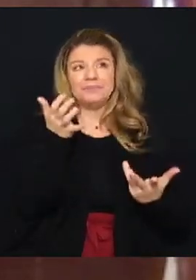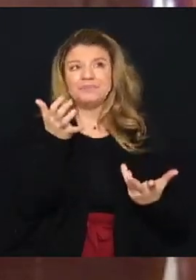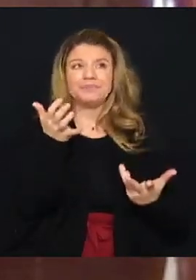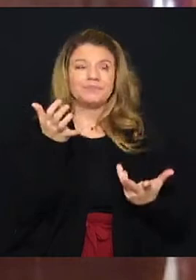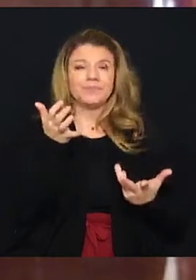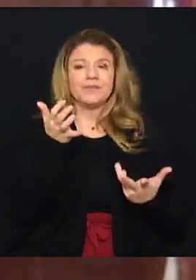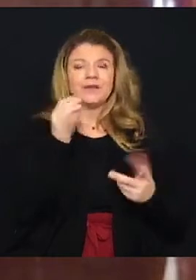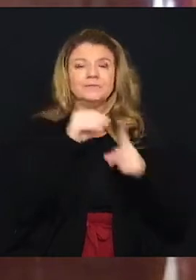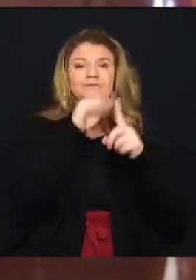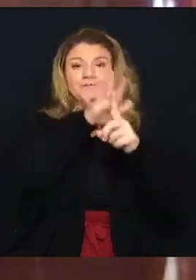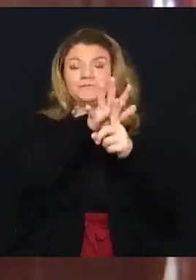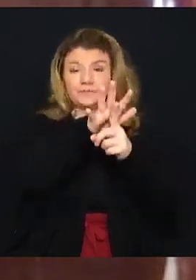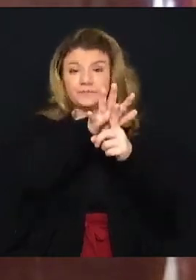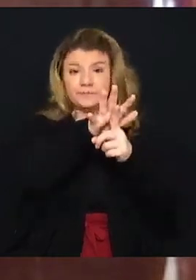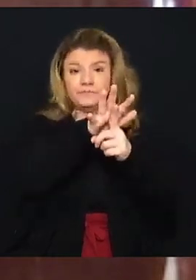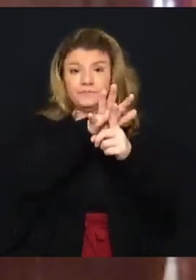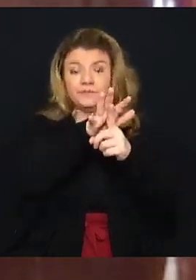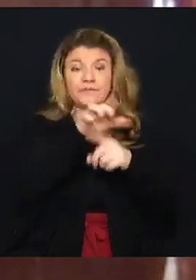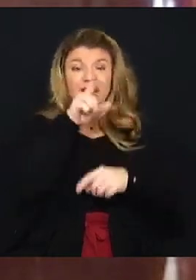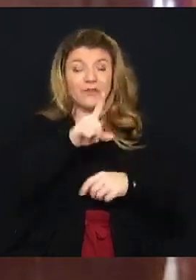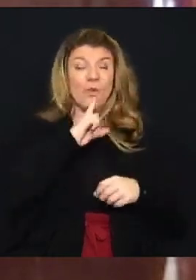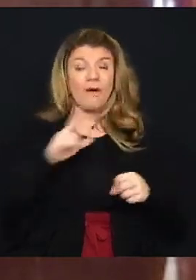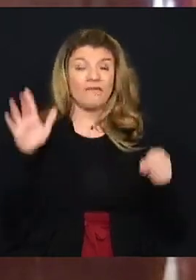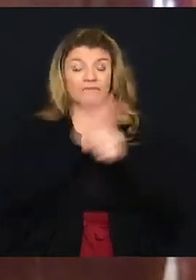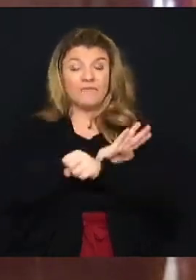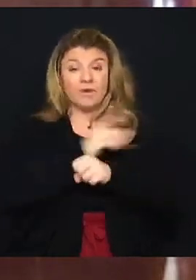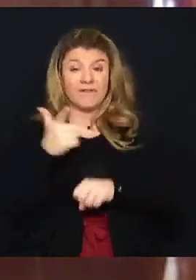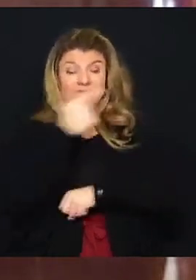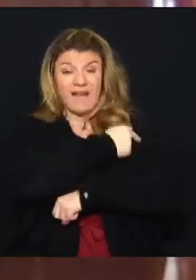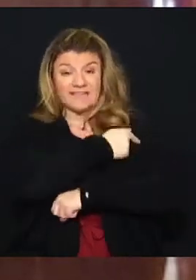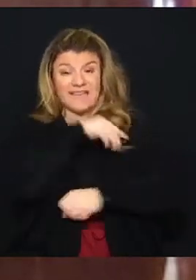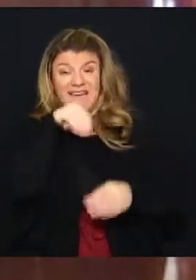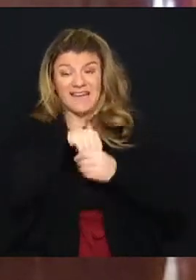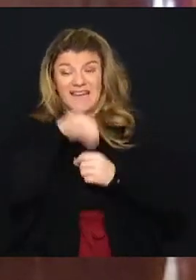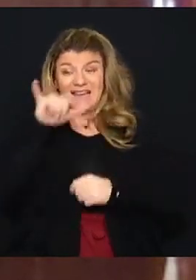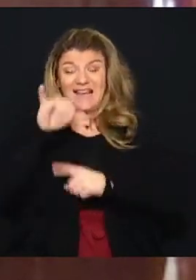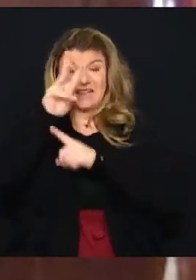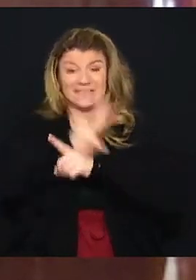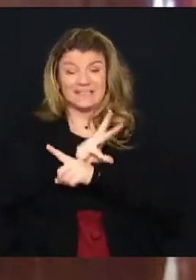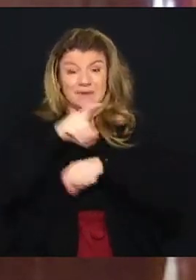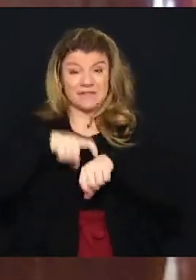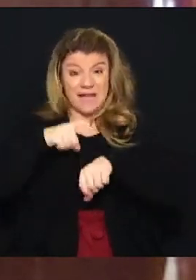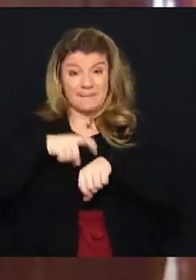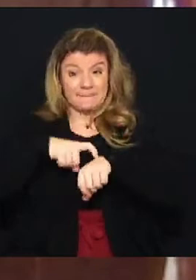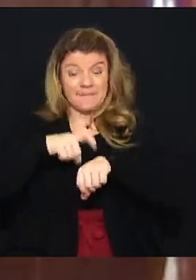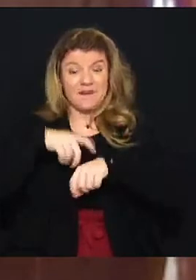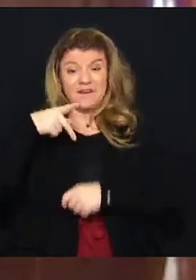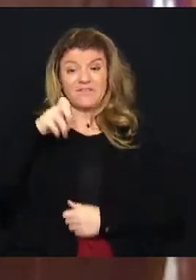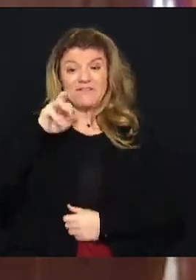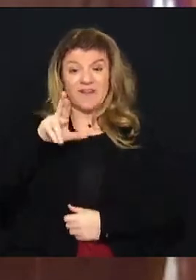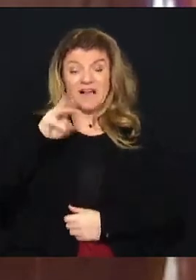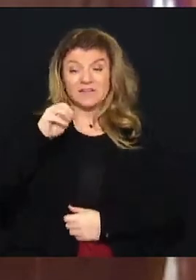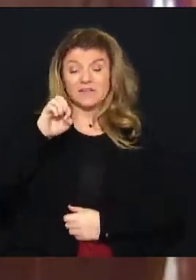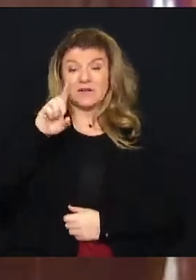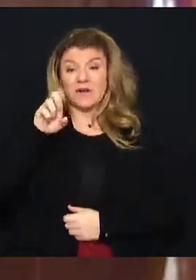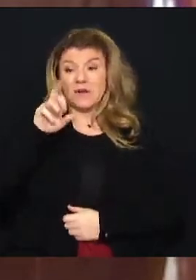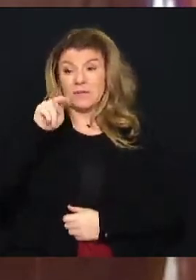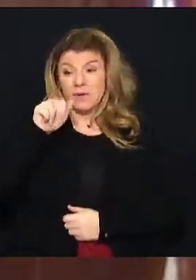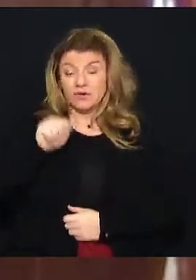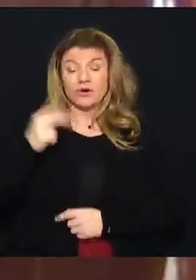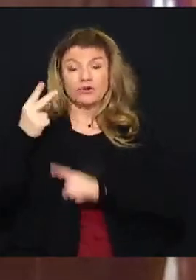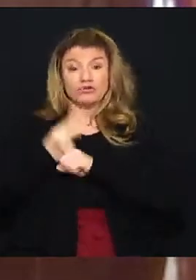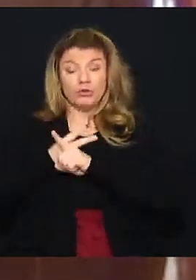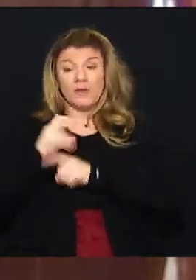as an exposure, then if you're fully vaccinated within the 6-month time window for Pfizer, Moderna, or the 2-month time